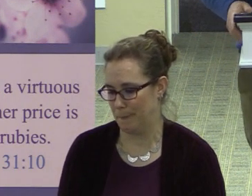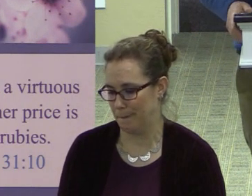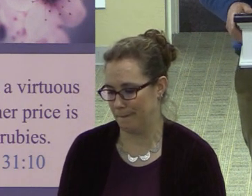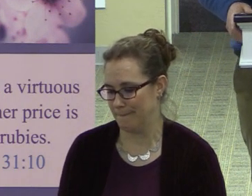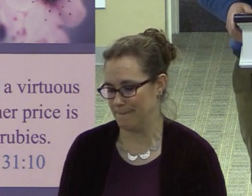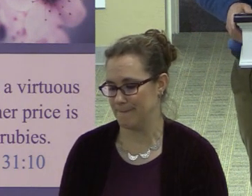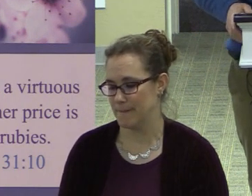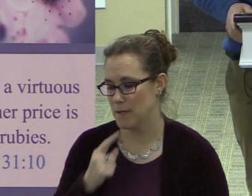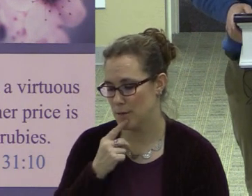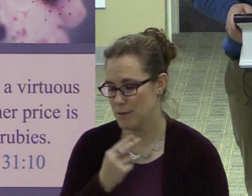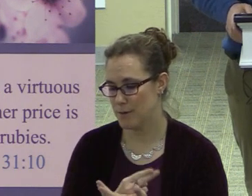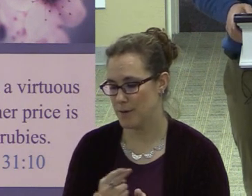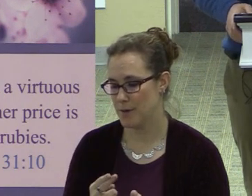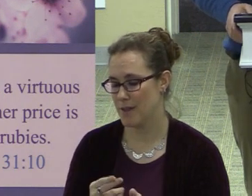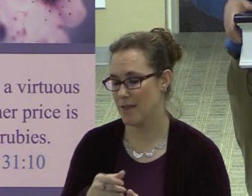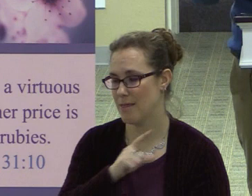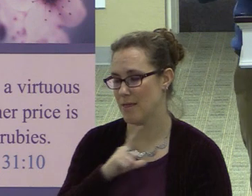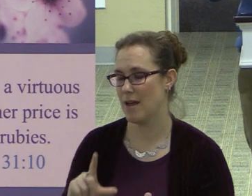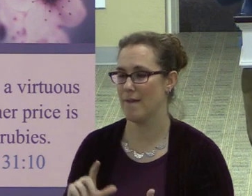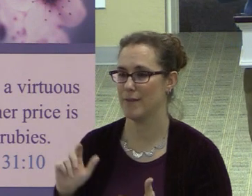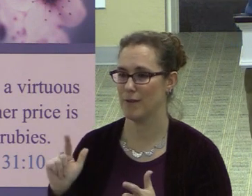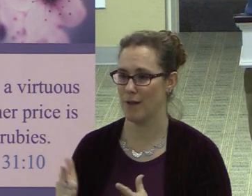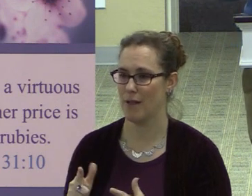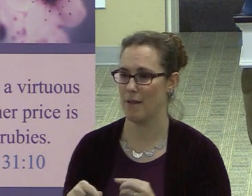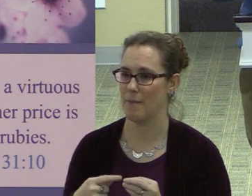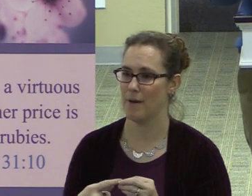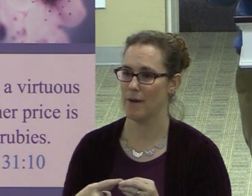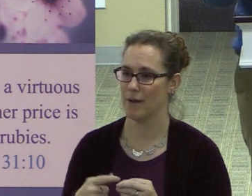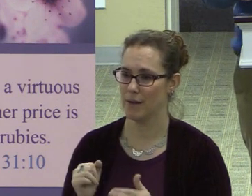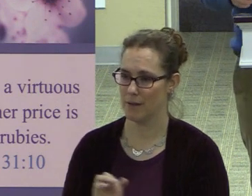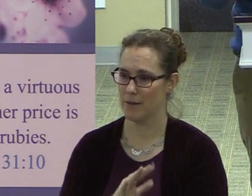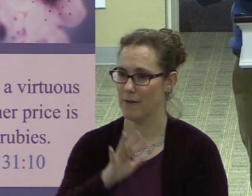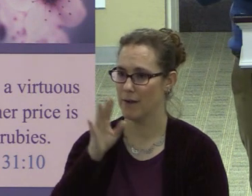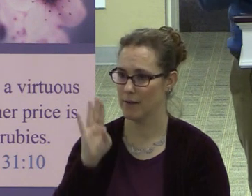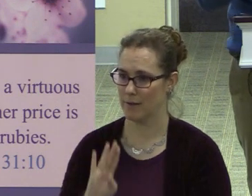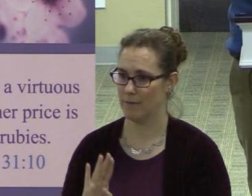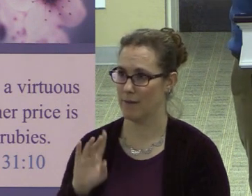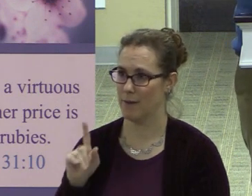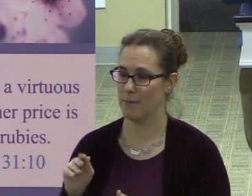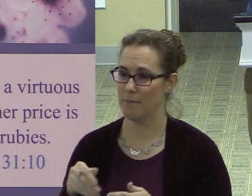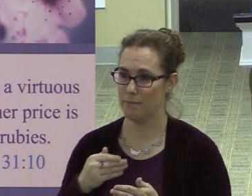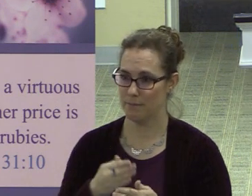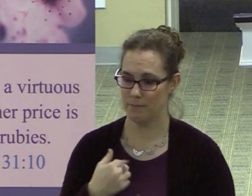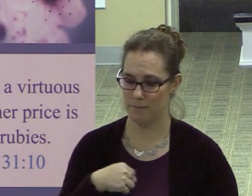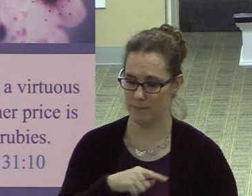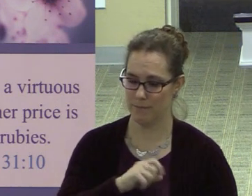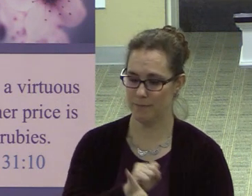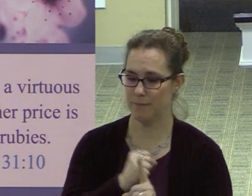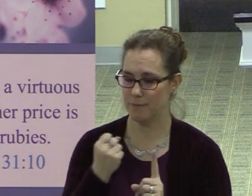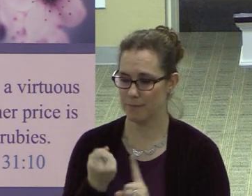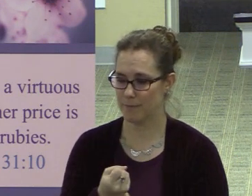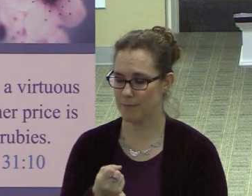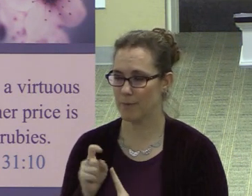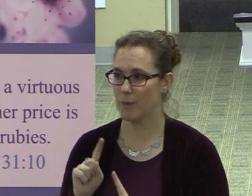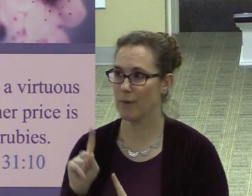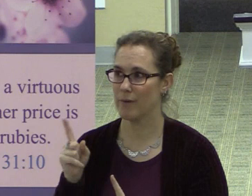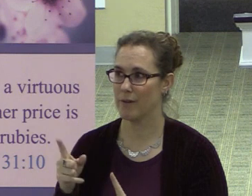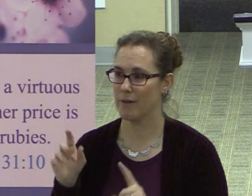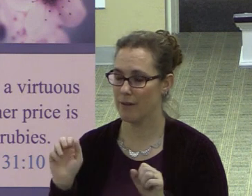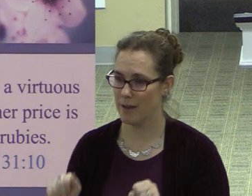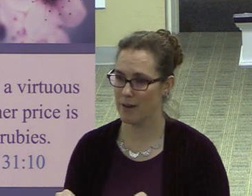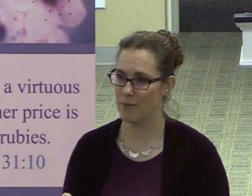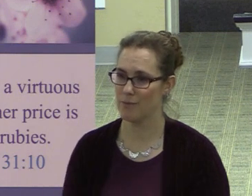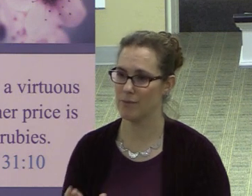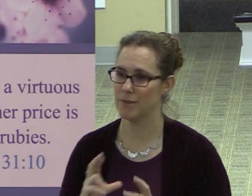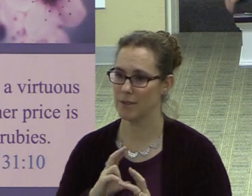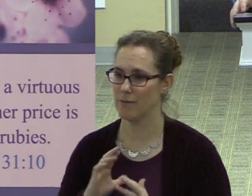The truth is, life is all about glorifying God. God will put us in situations where he can receive glory. He'll do it